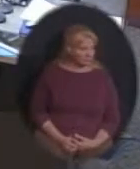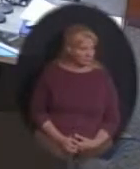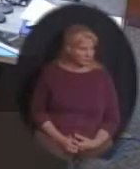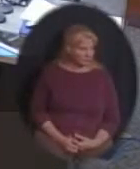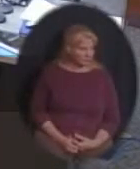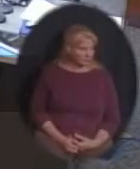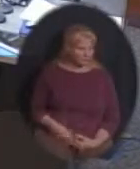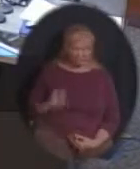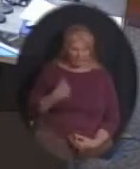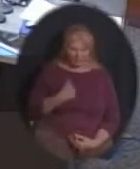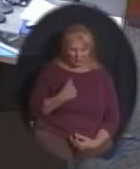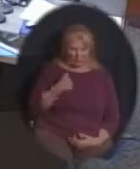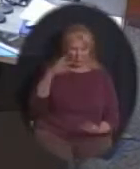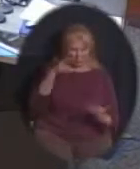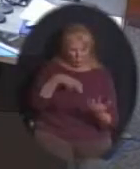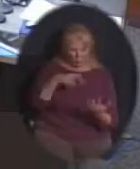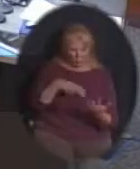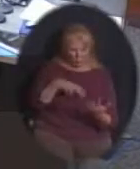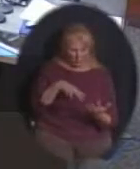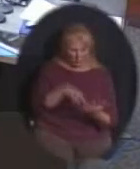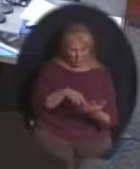Let me read this, and then you can come forward, please.